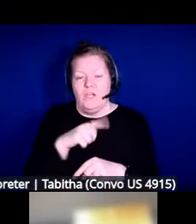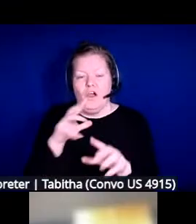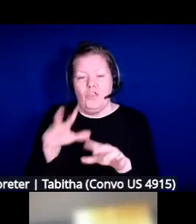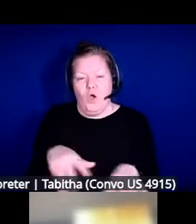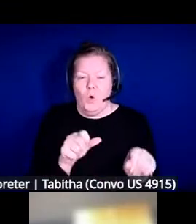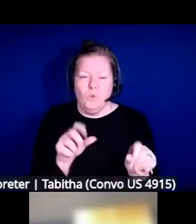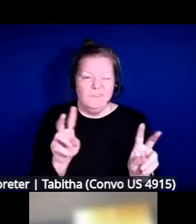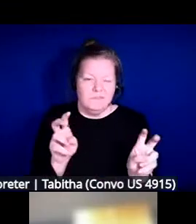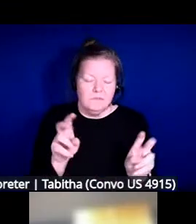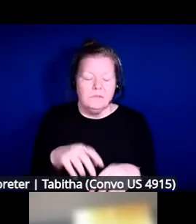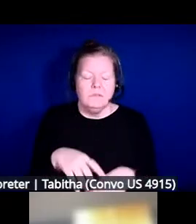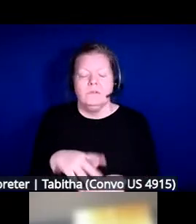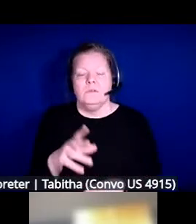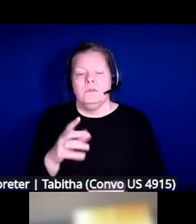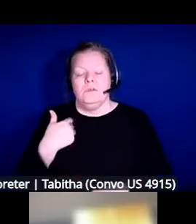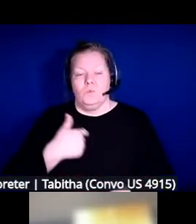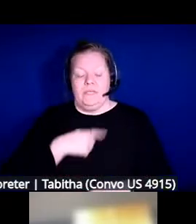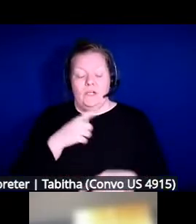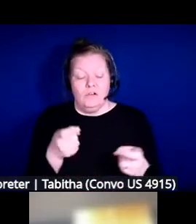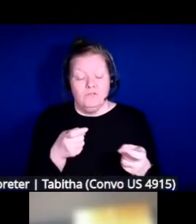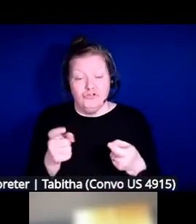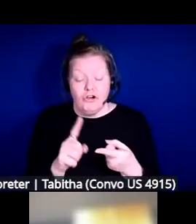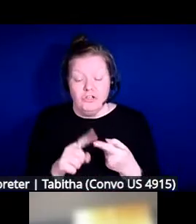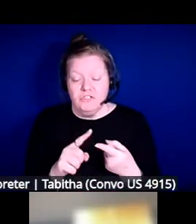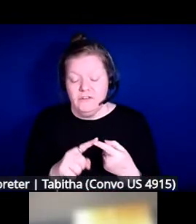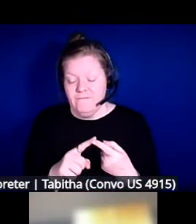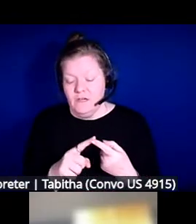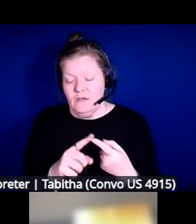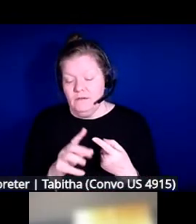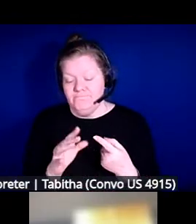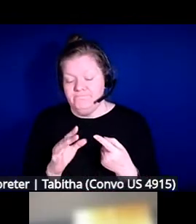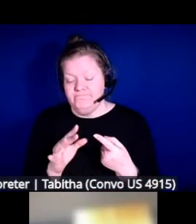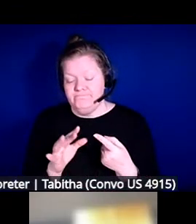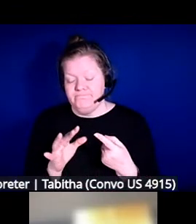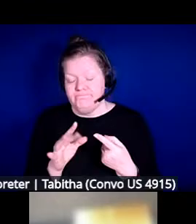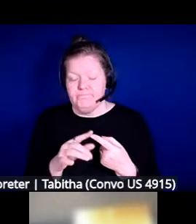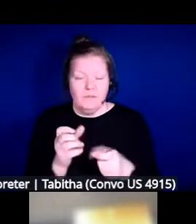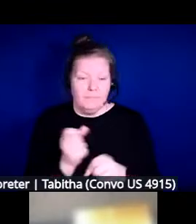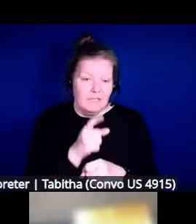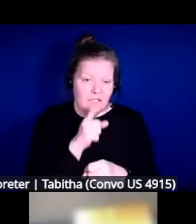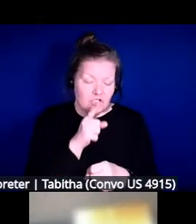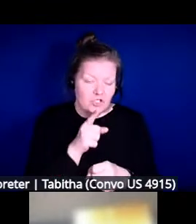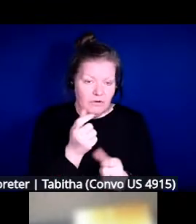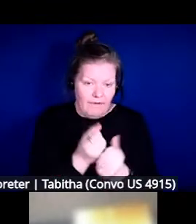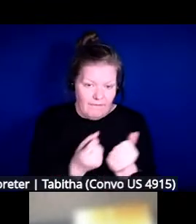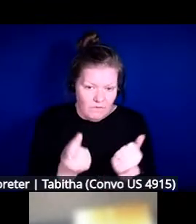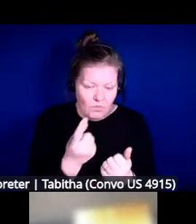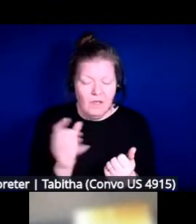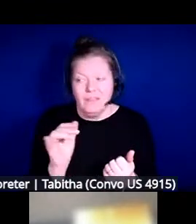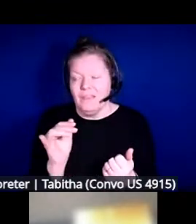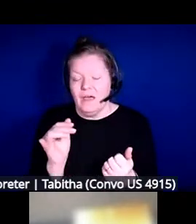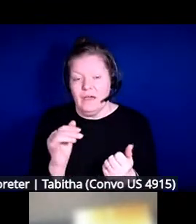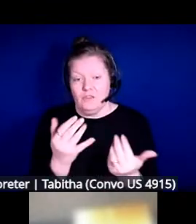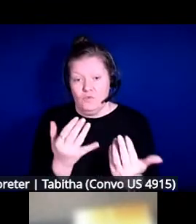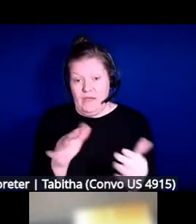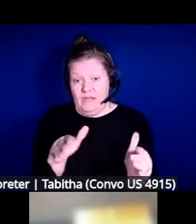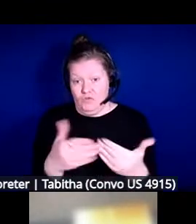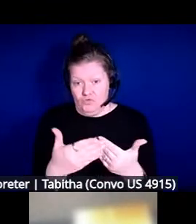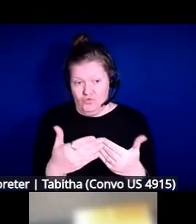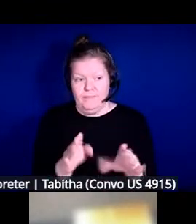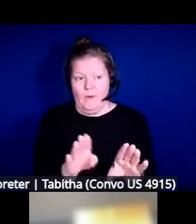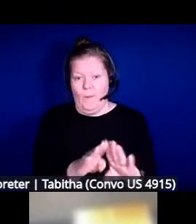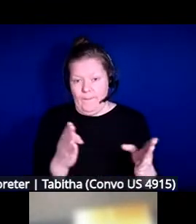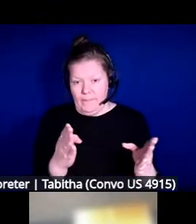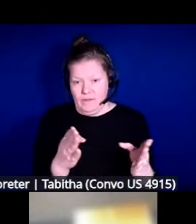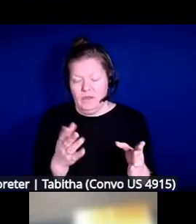hosts. We're in charge of making sure everyone, like the waiting room gets opened up,